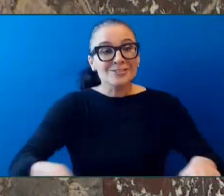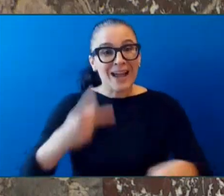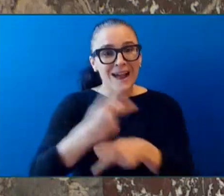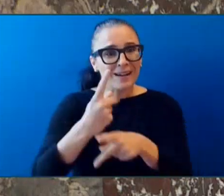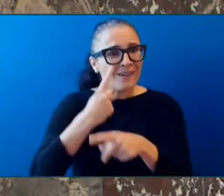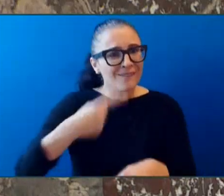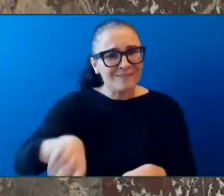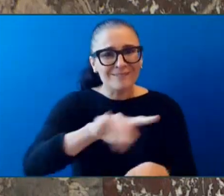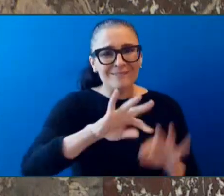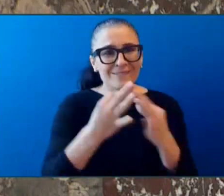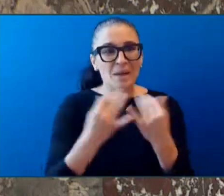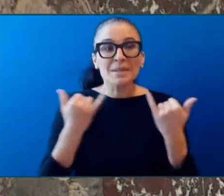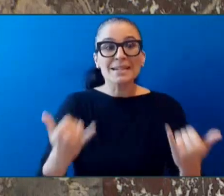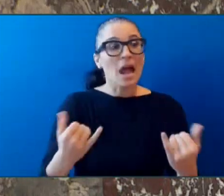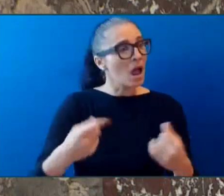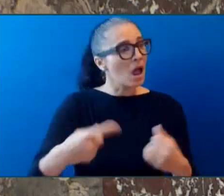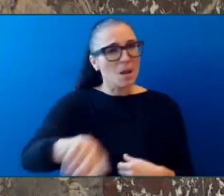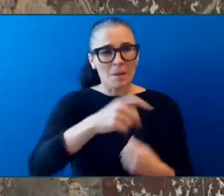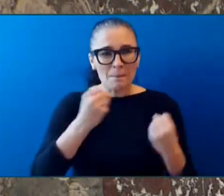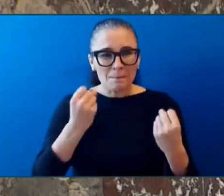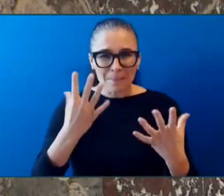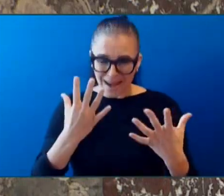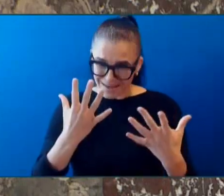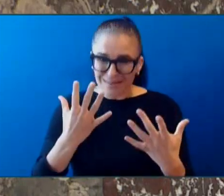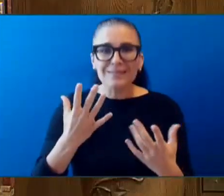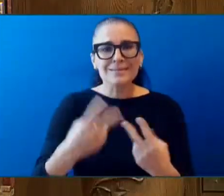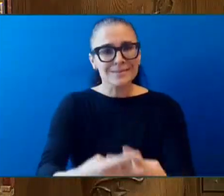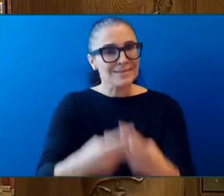that he could only dream of, Honourable Speaker.